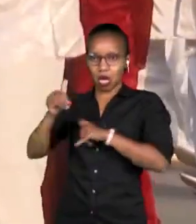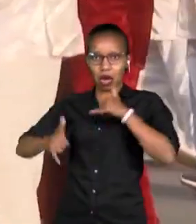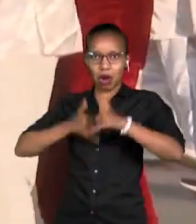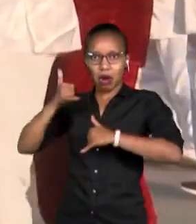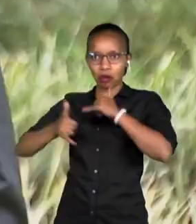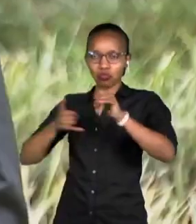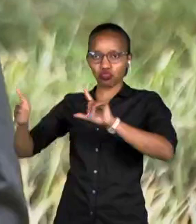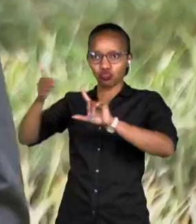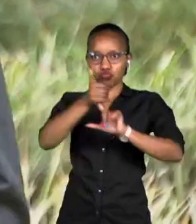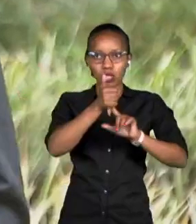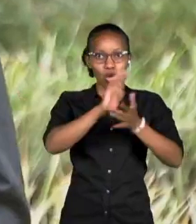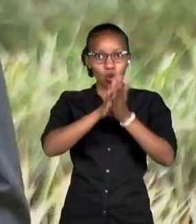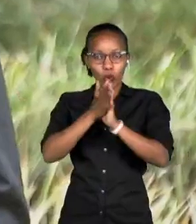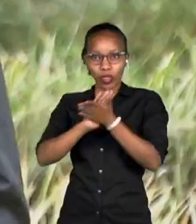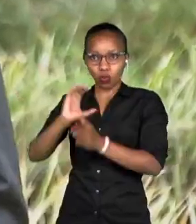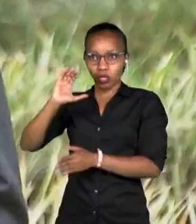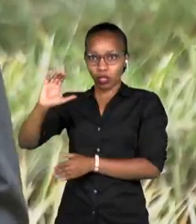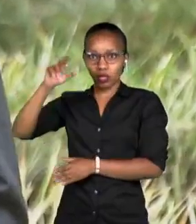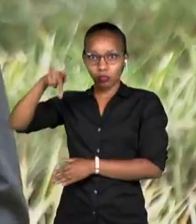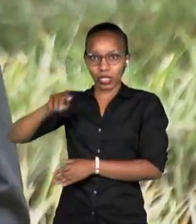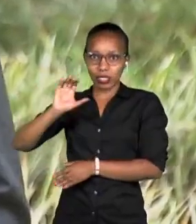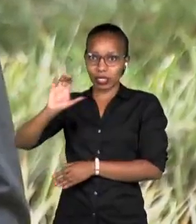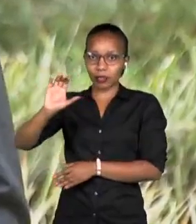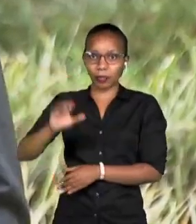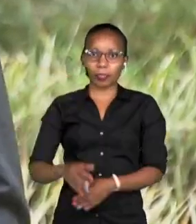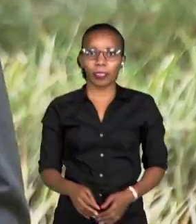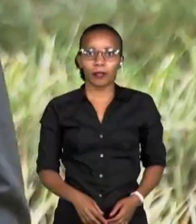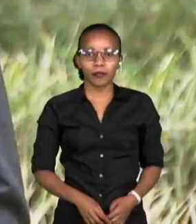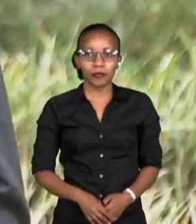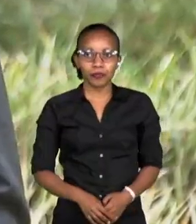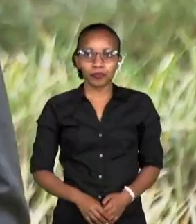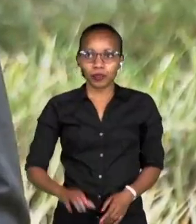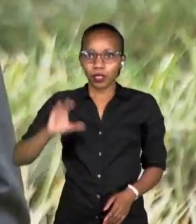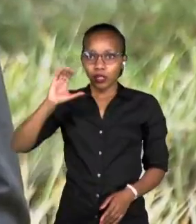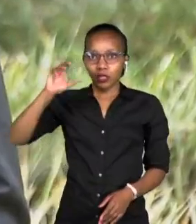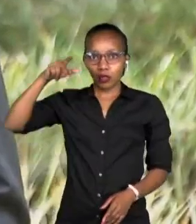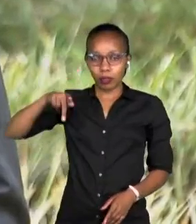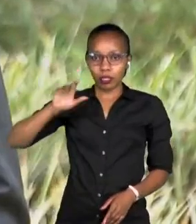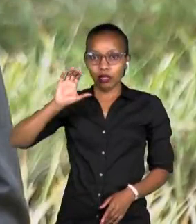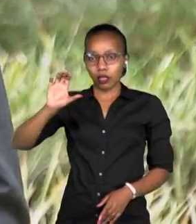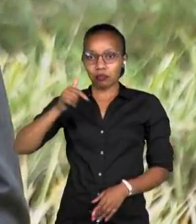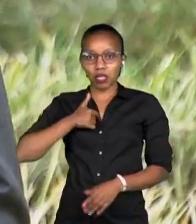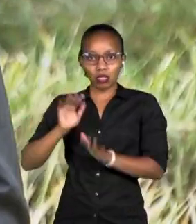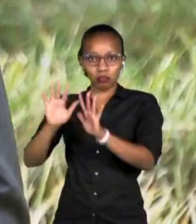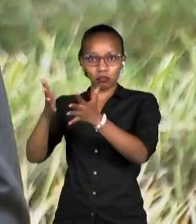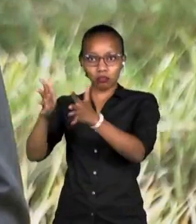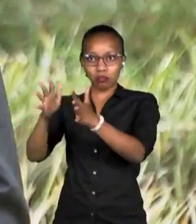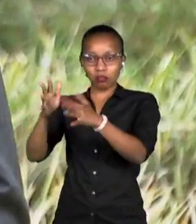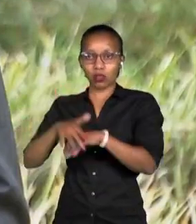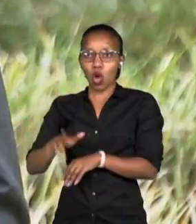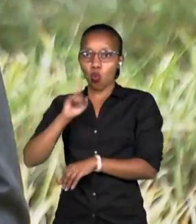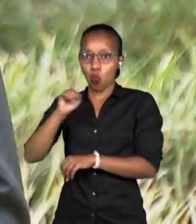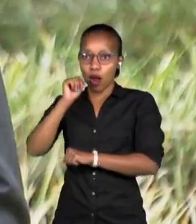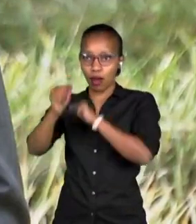achievements without the party. I'd like to congratulate the CPC on marking the 100th